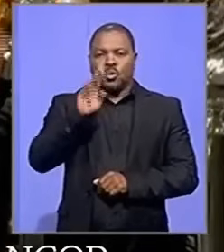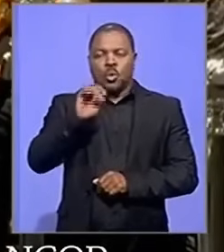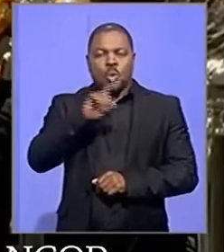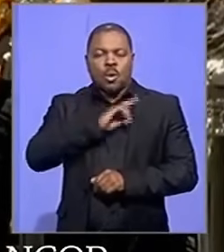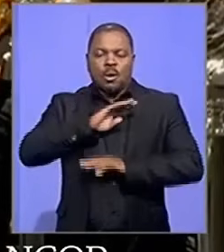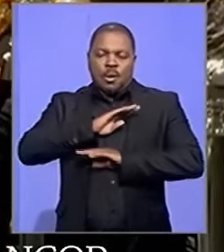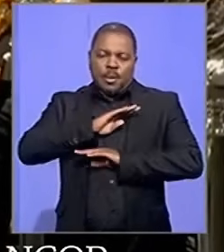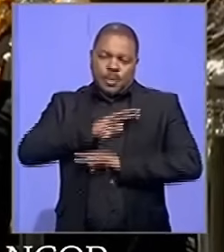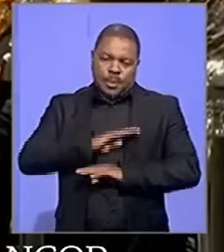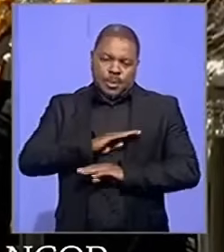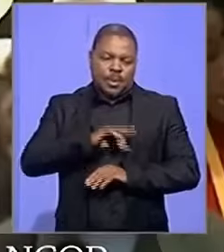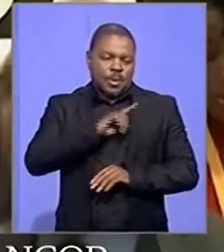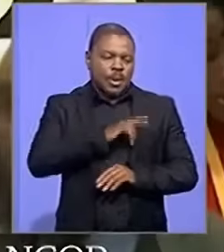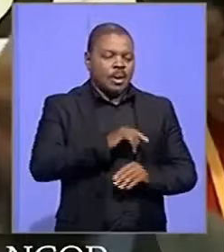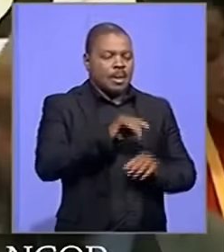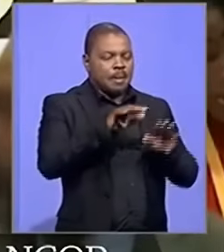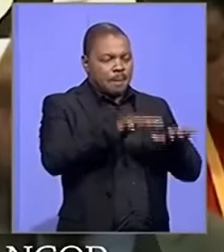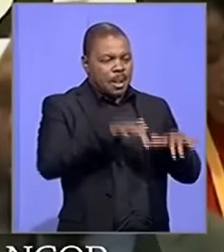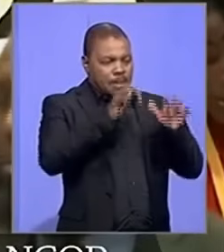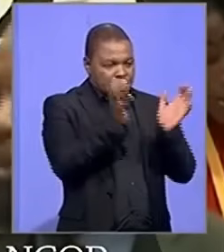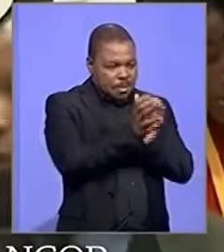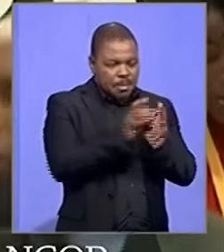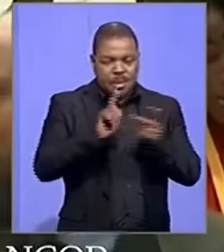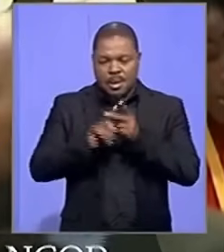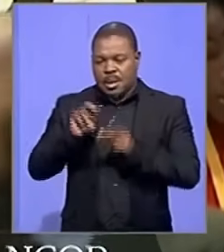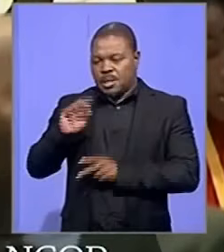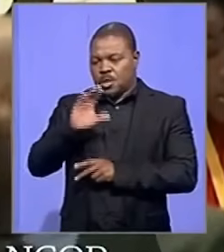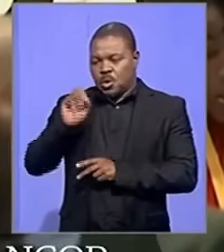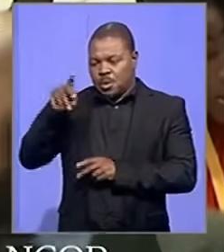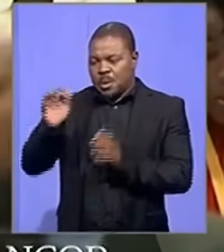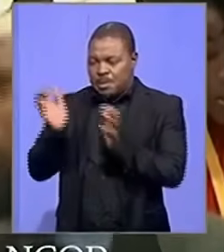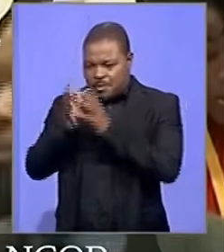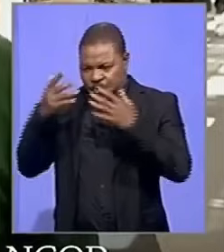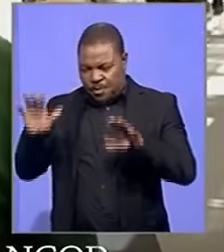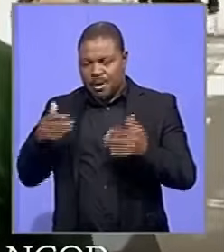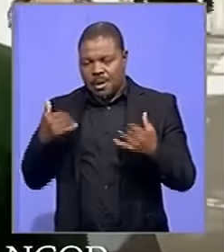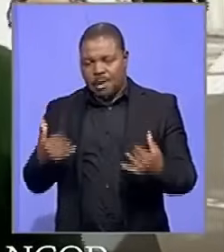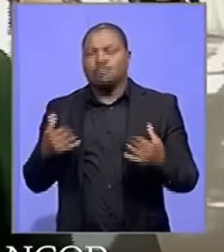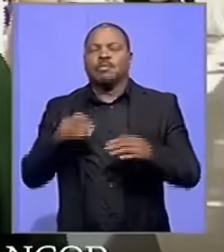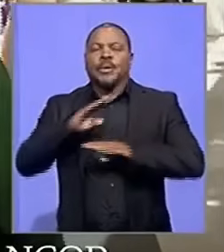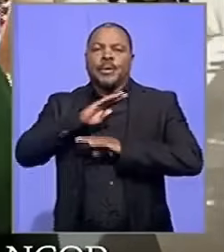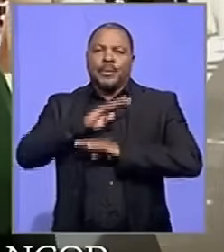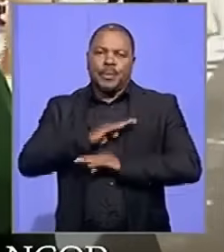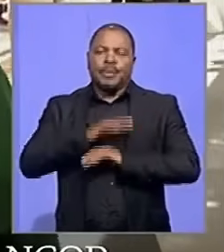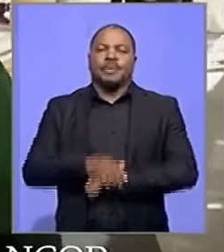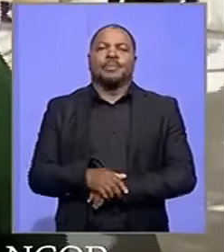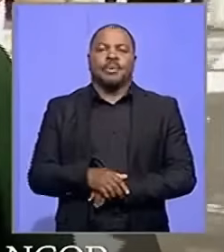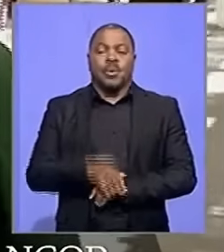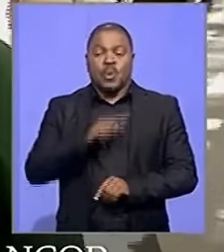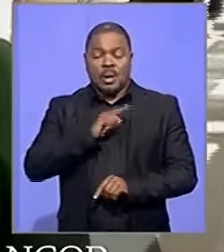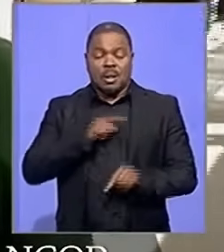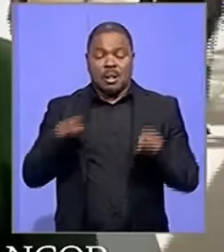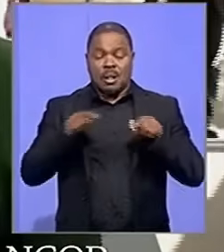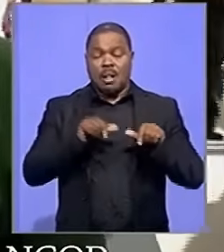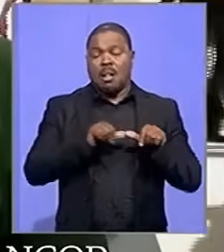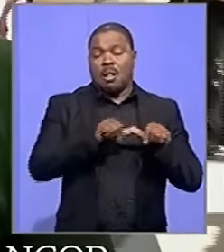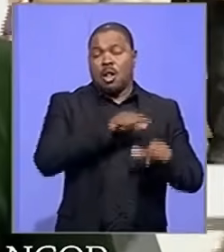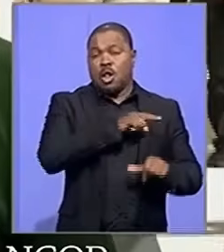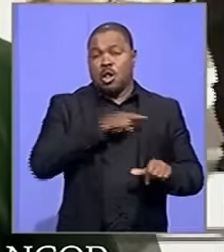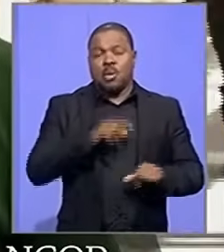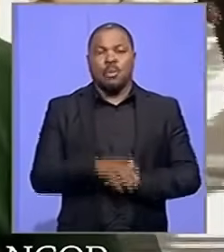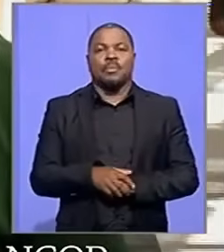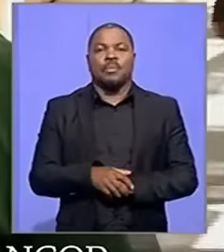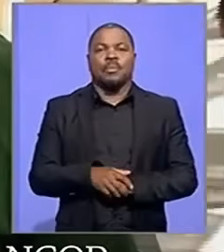tulo ya palamente le NCOP tše di gagabile go nako e telele. I was very concerned until